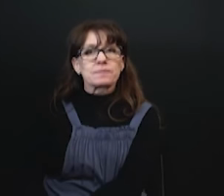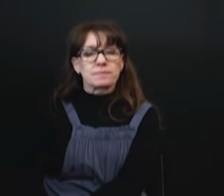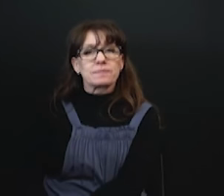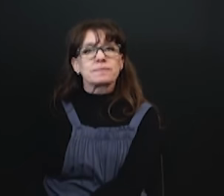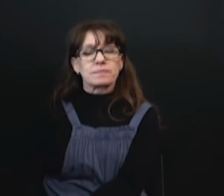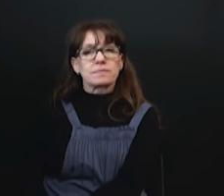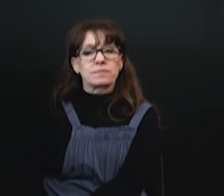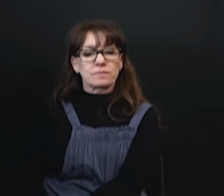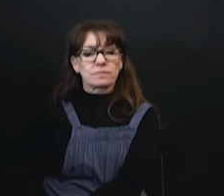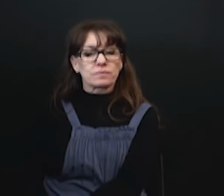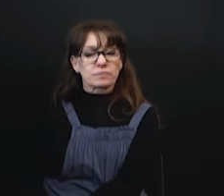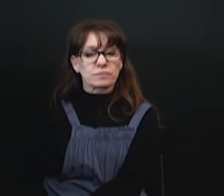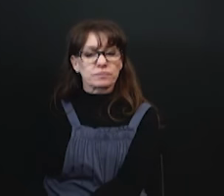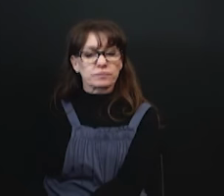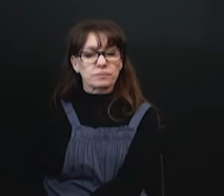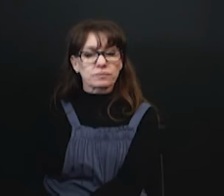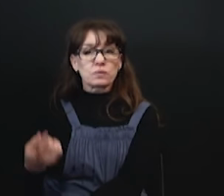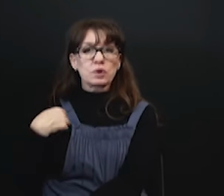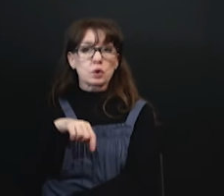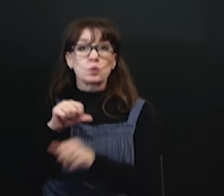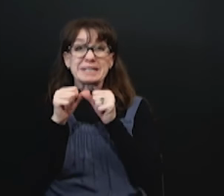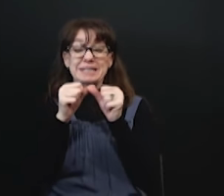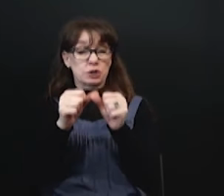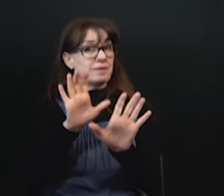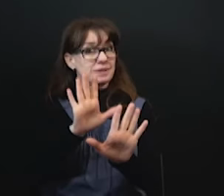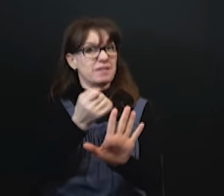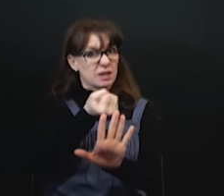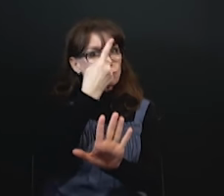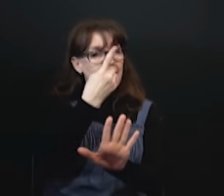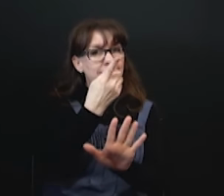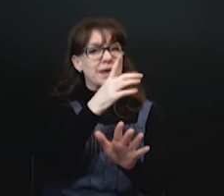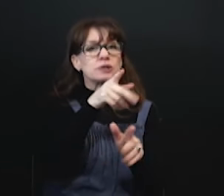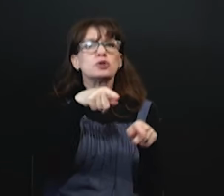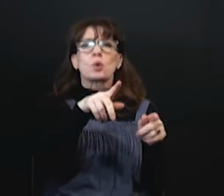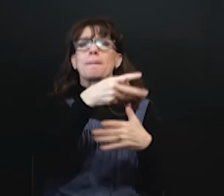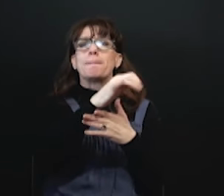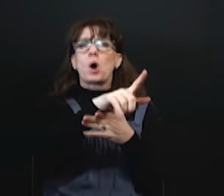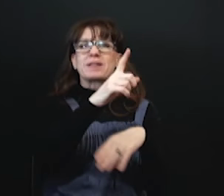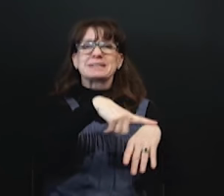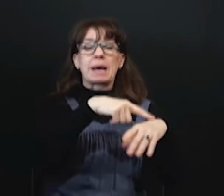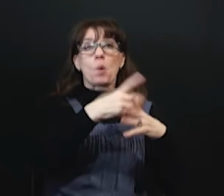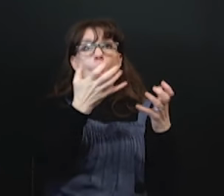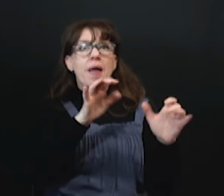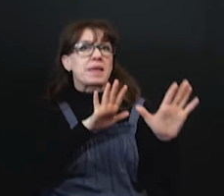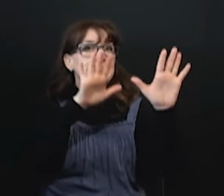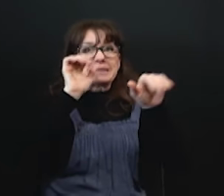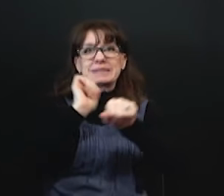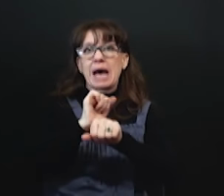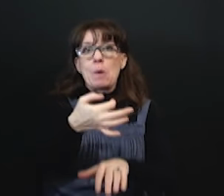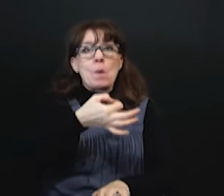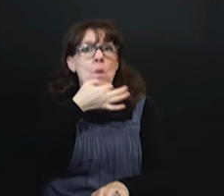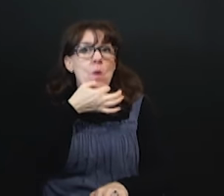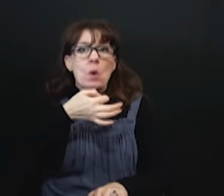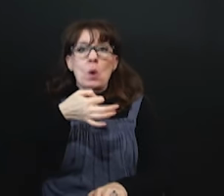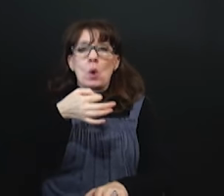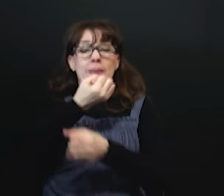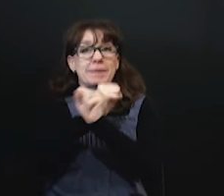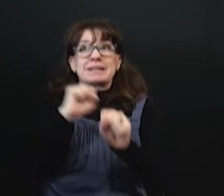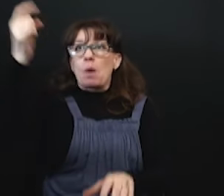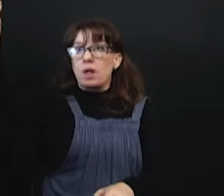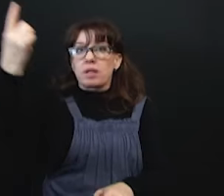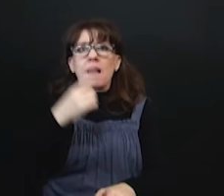And so when we continue certain Jews, we have to understand in Paul's day, we're looking for these apocalyptic signs of the coming of the Messiah. Remember, there